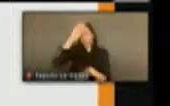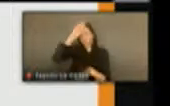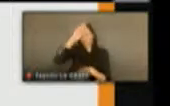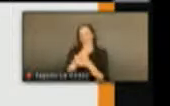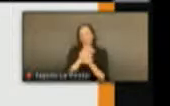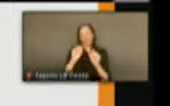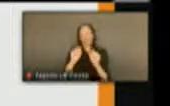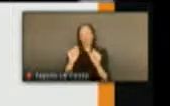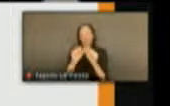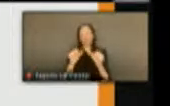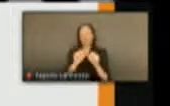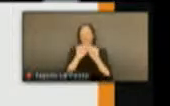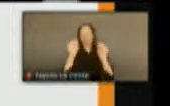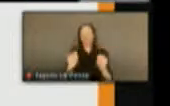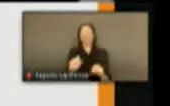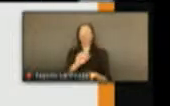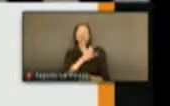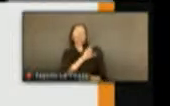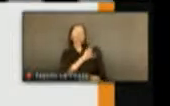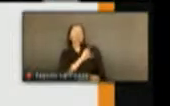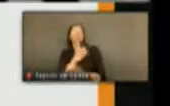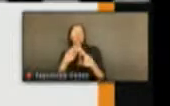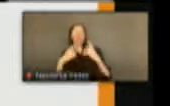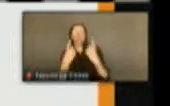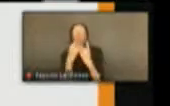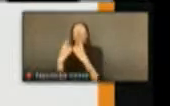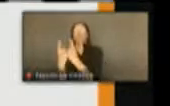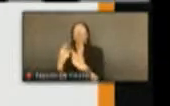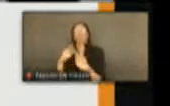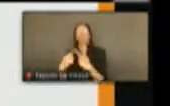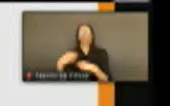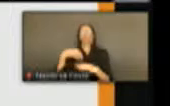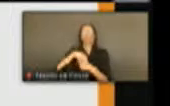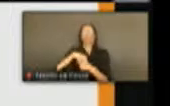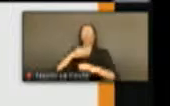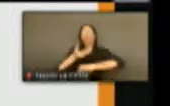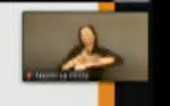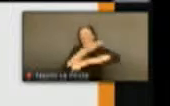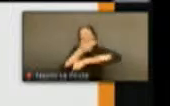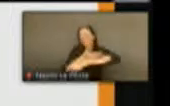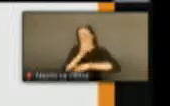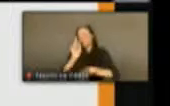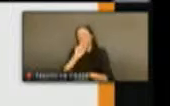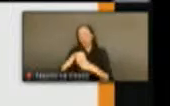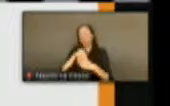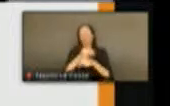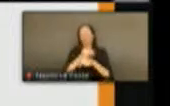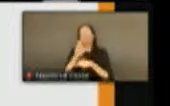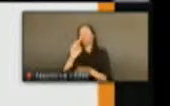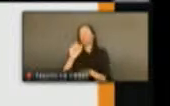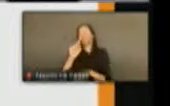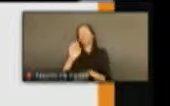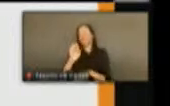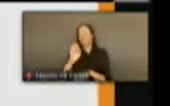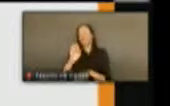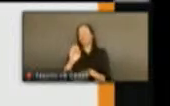various infrastructure improvements at the Miami-Dade Public Safety Training Institute, where our officers train.